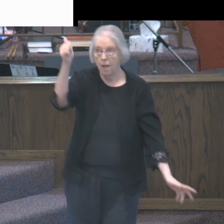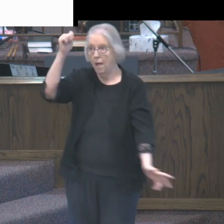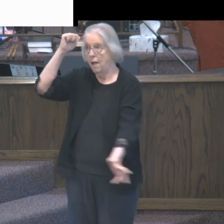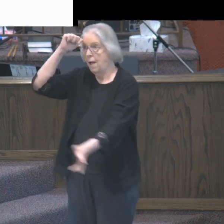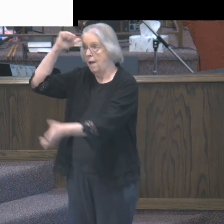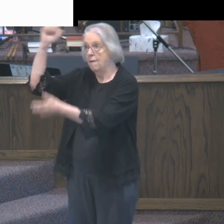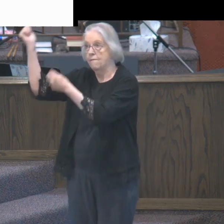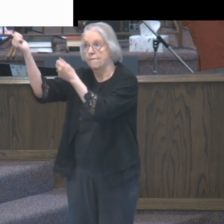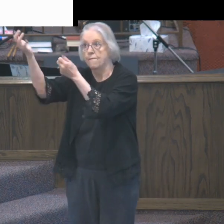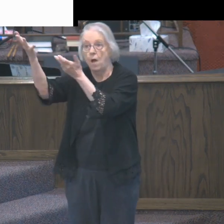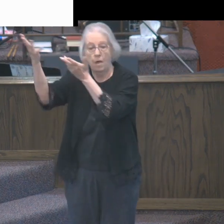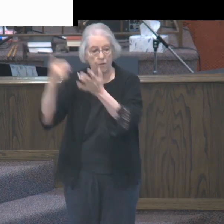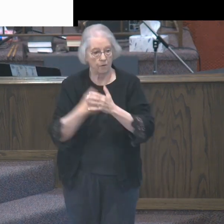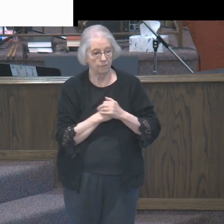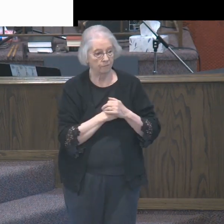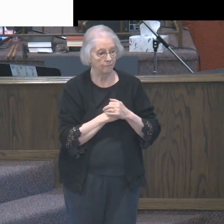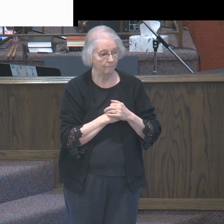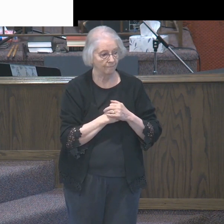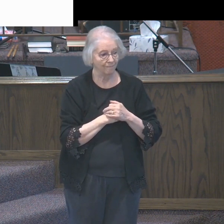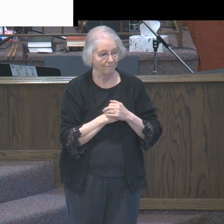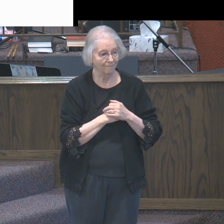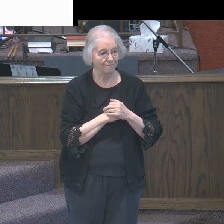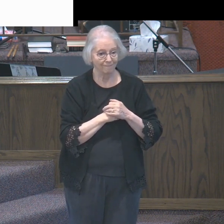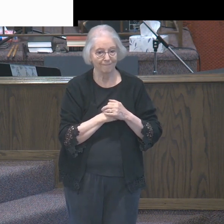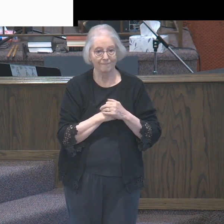He desires to be your Father.